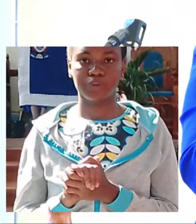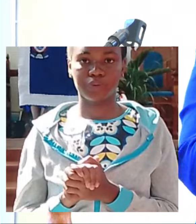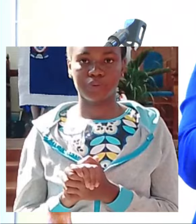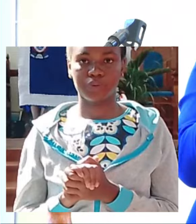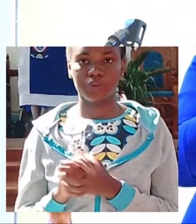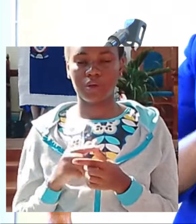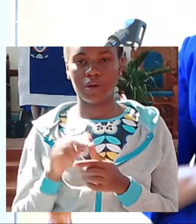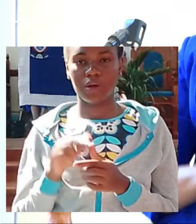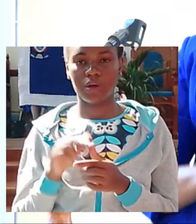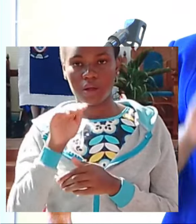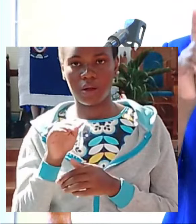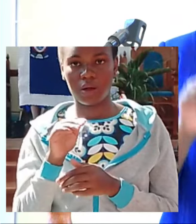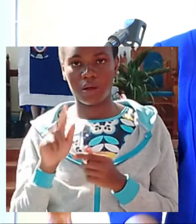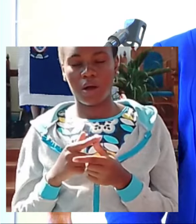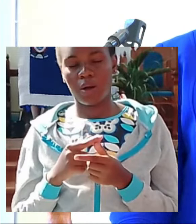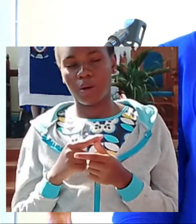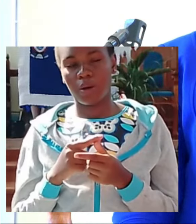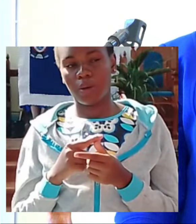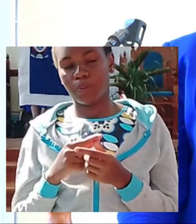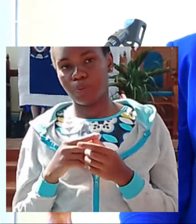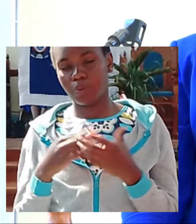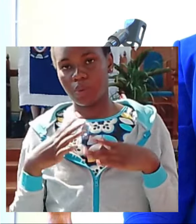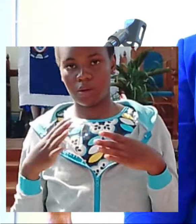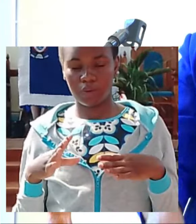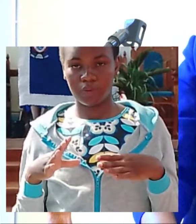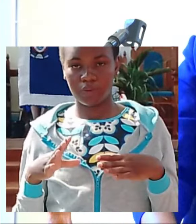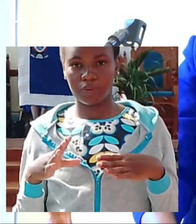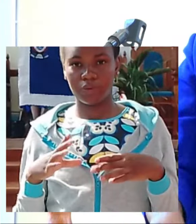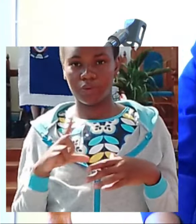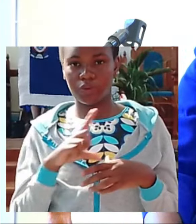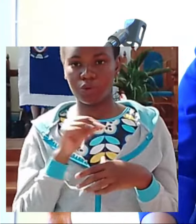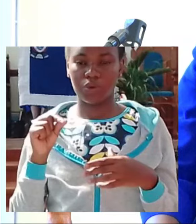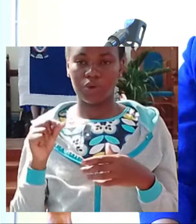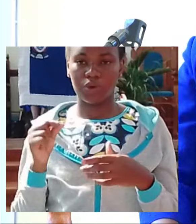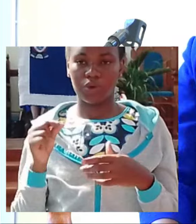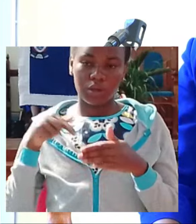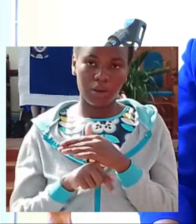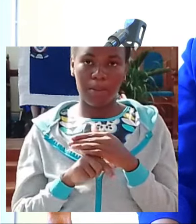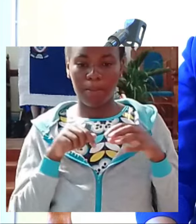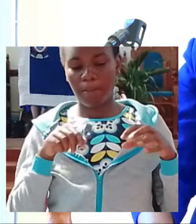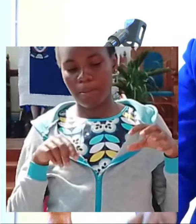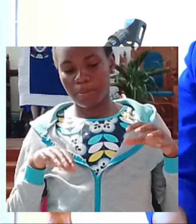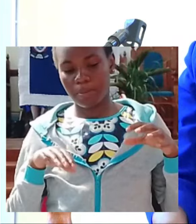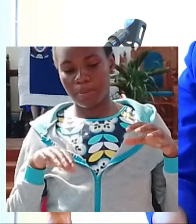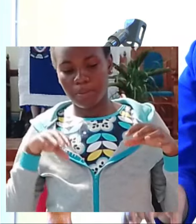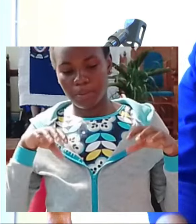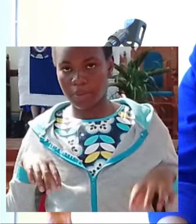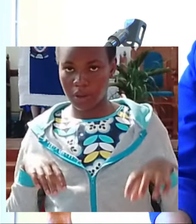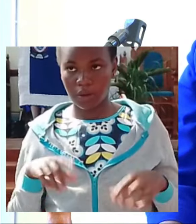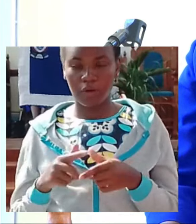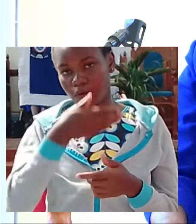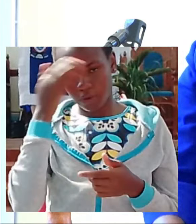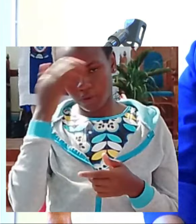Wacha niulize. Ni wangapi ambao ukienda uingie kwa matatu, conductor